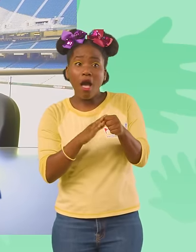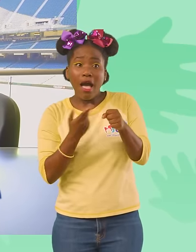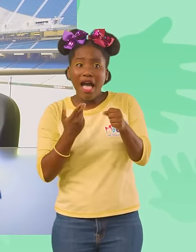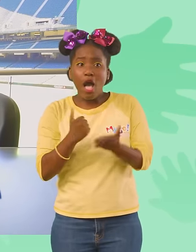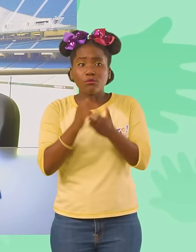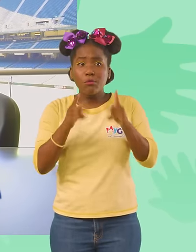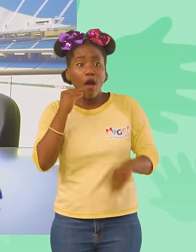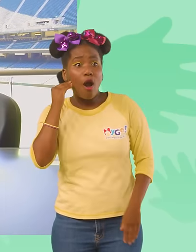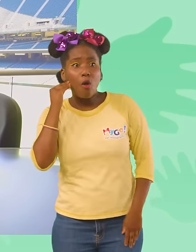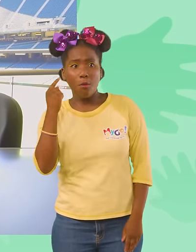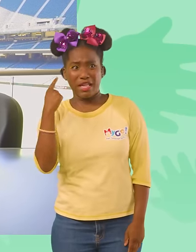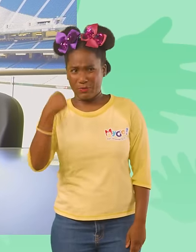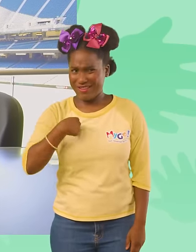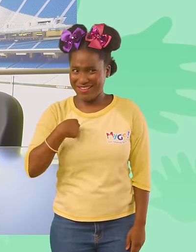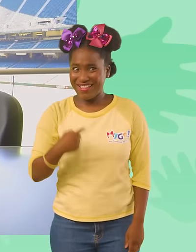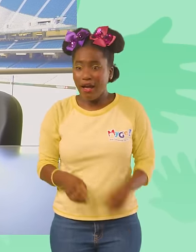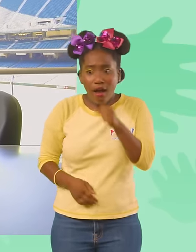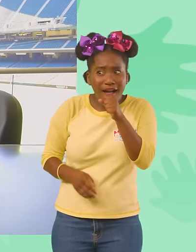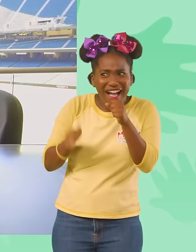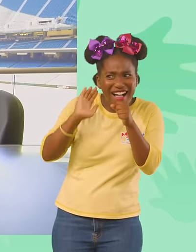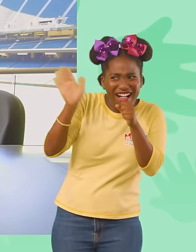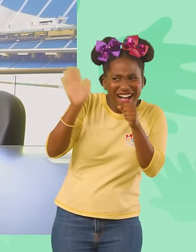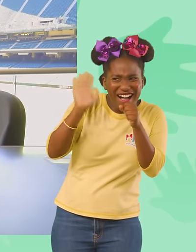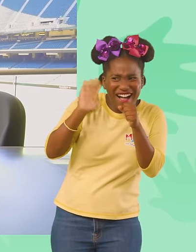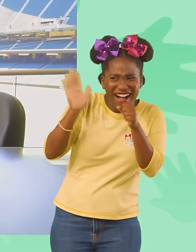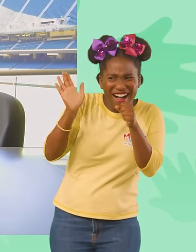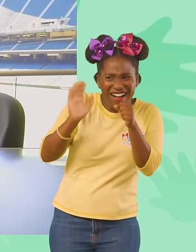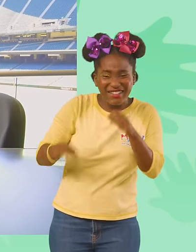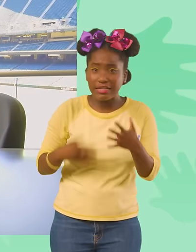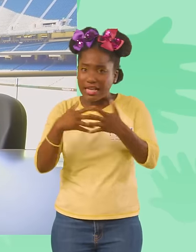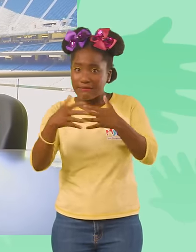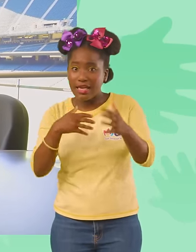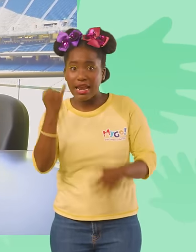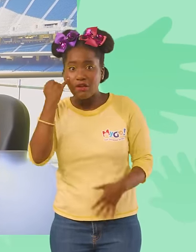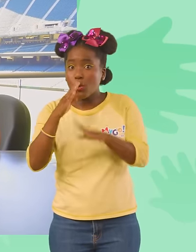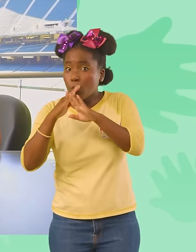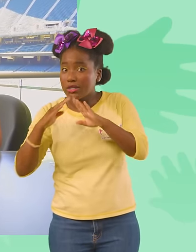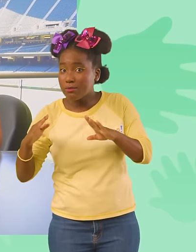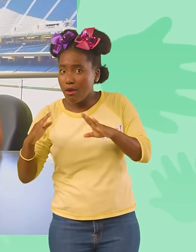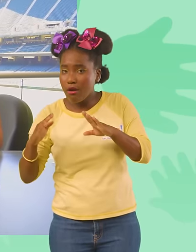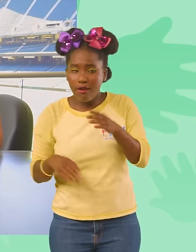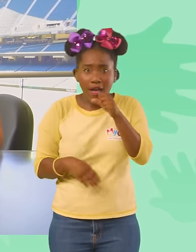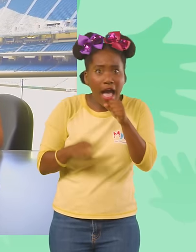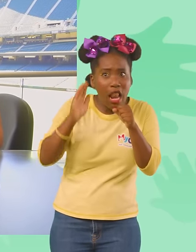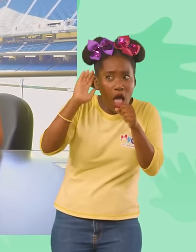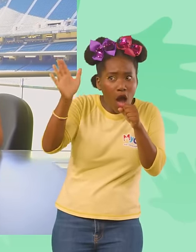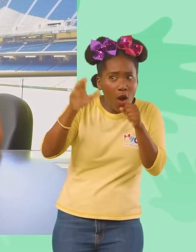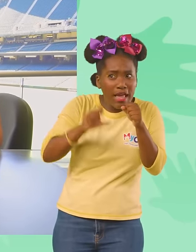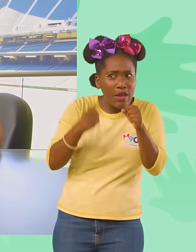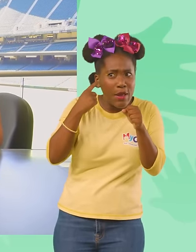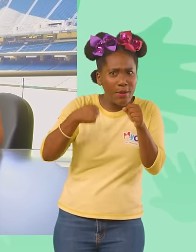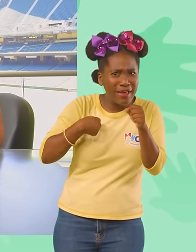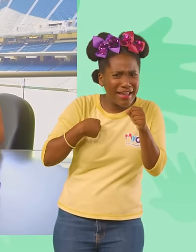helps people at home hear me. Ooh, hello! Can you hear me? Even when you whisper, they can hear you. Hello! Can